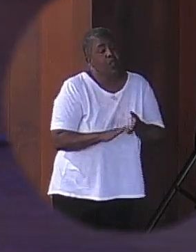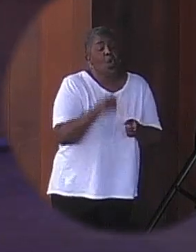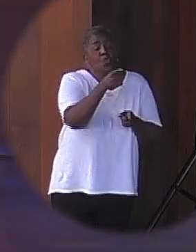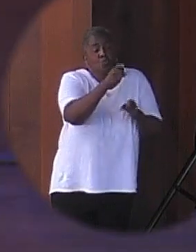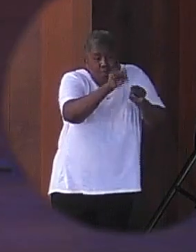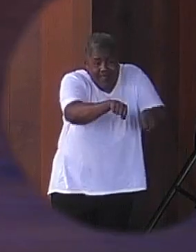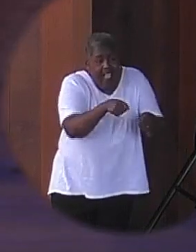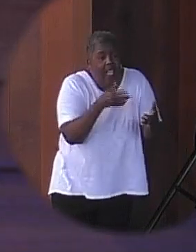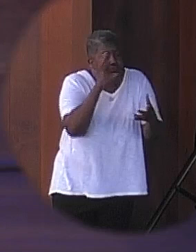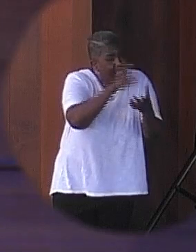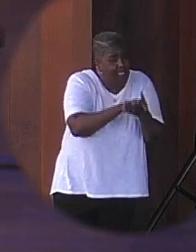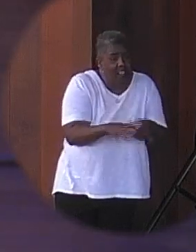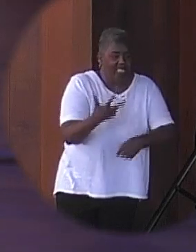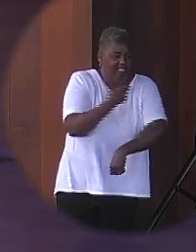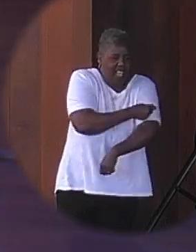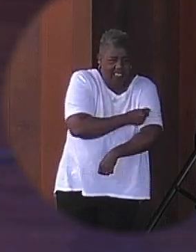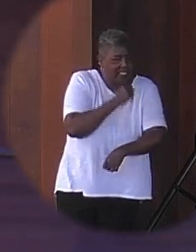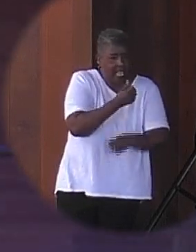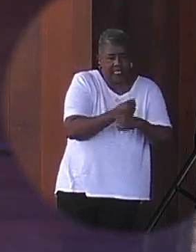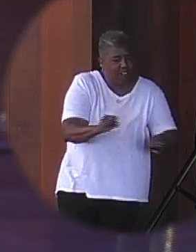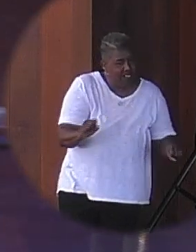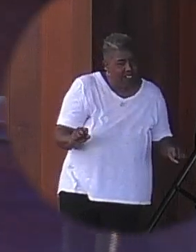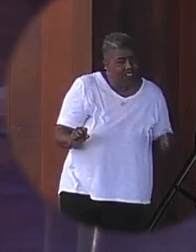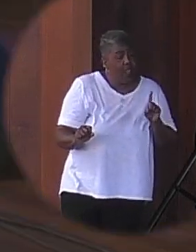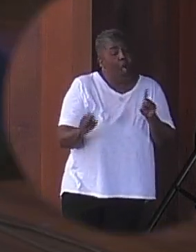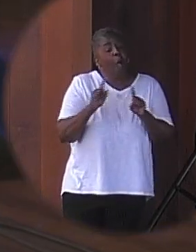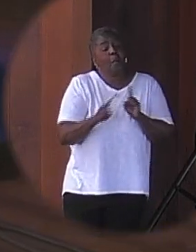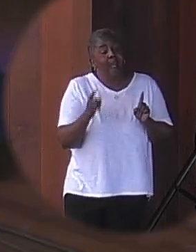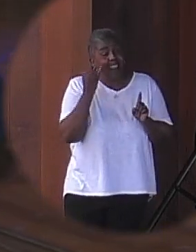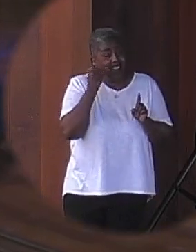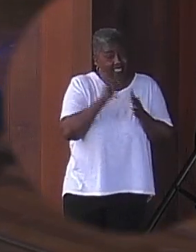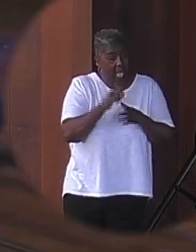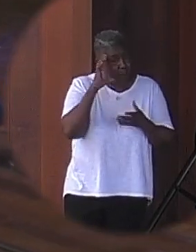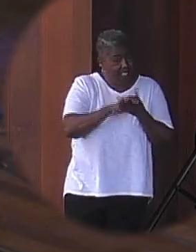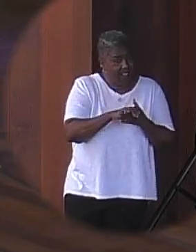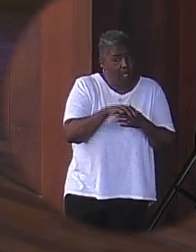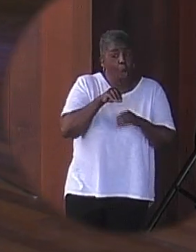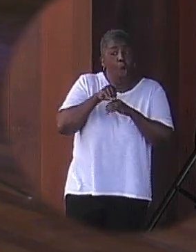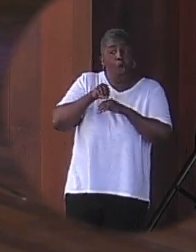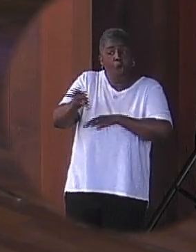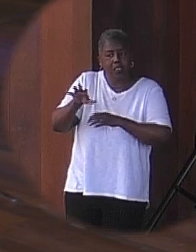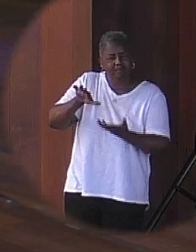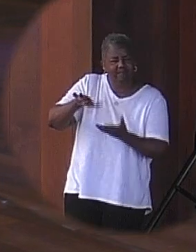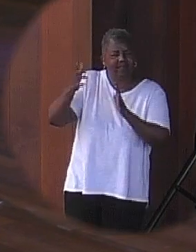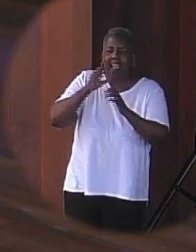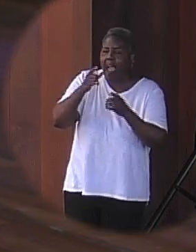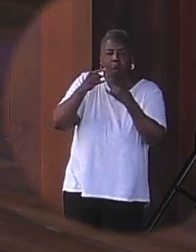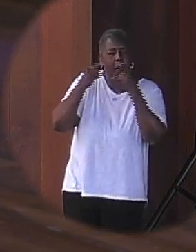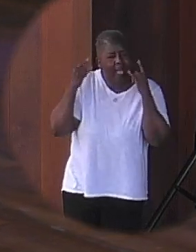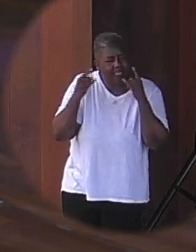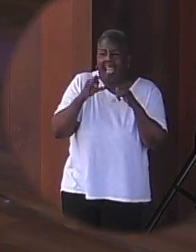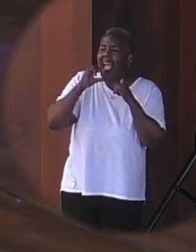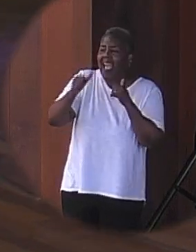You can believe that the vaccine is not safe. But if it causes you to then be reckless and not wear a mask